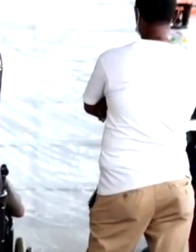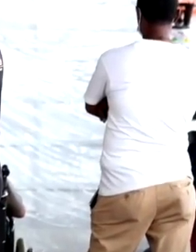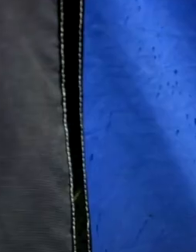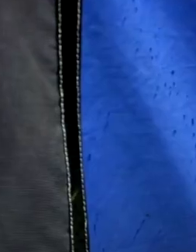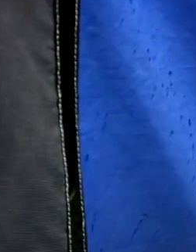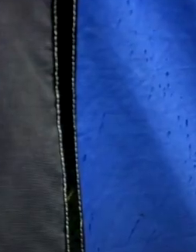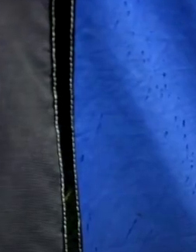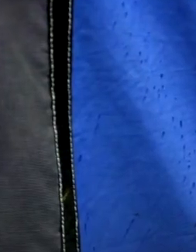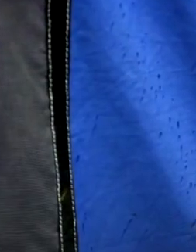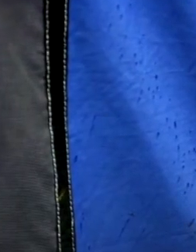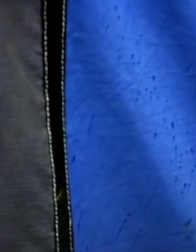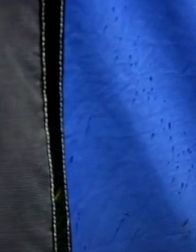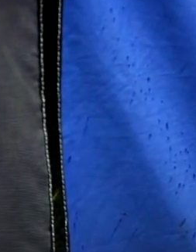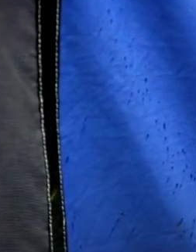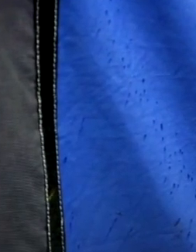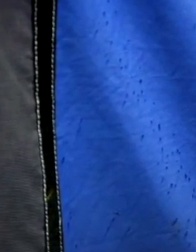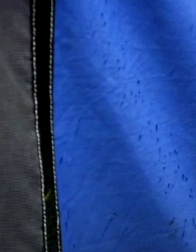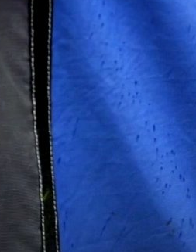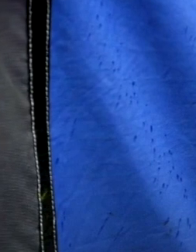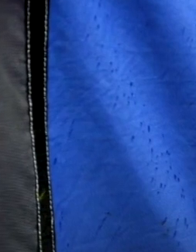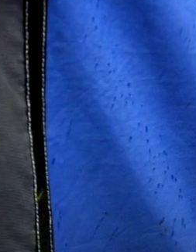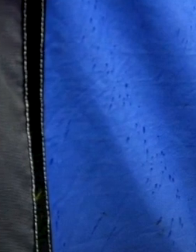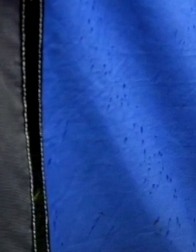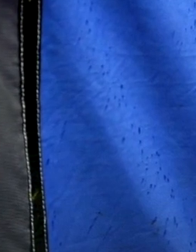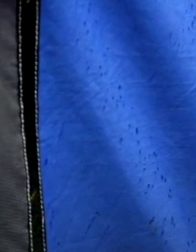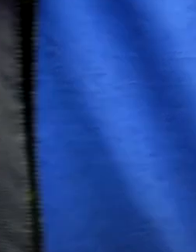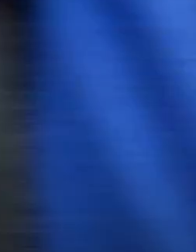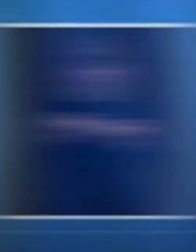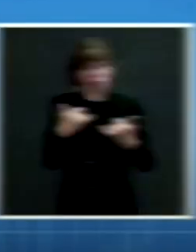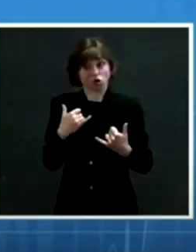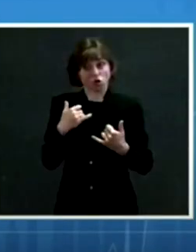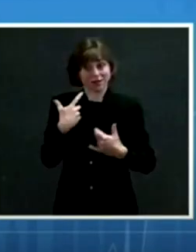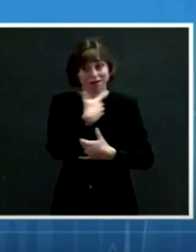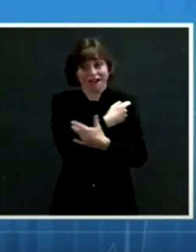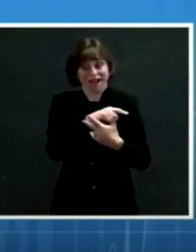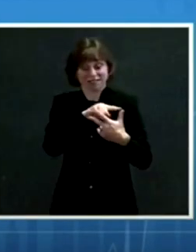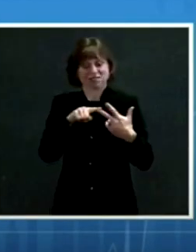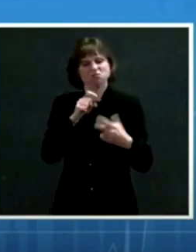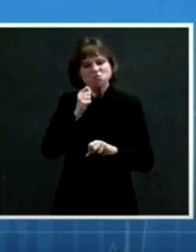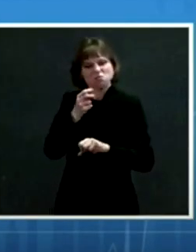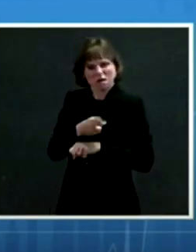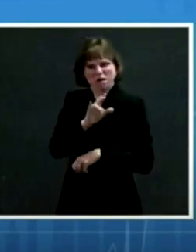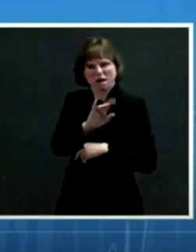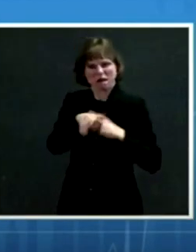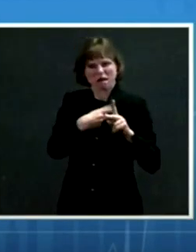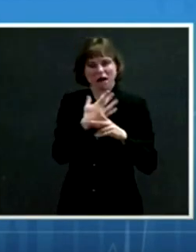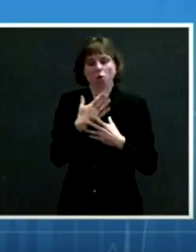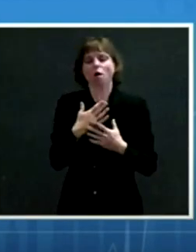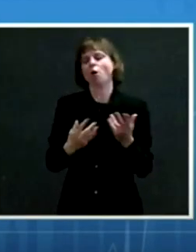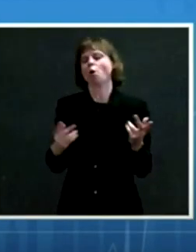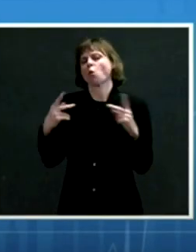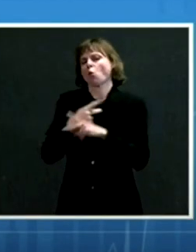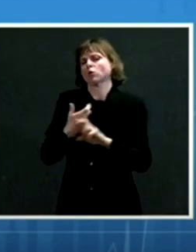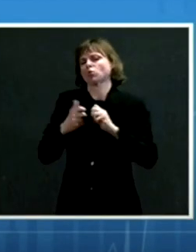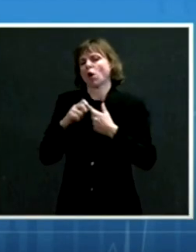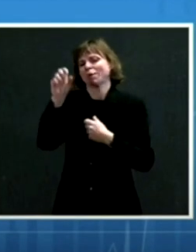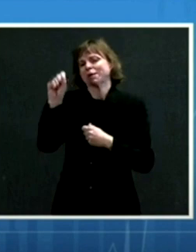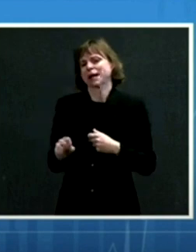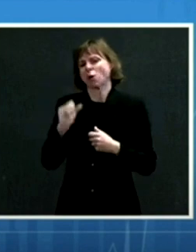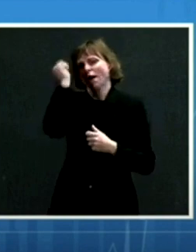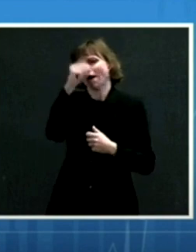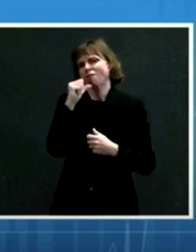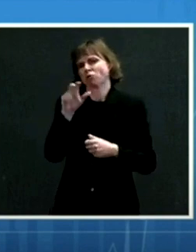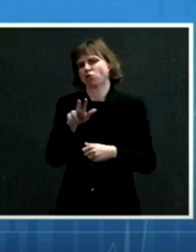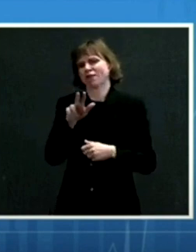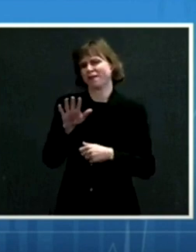evade natural immunity in people who had been previously infected. More problematic is the South African 351,